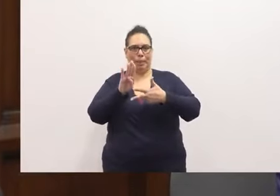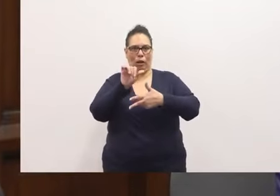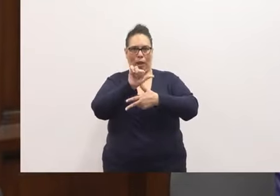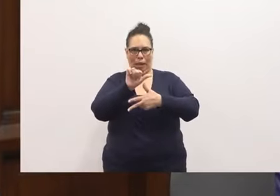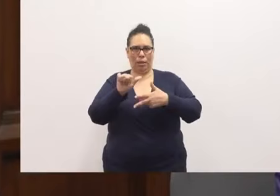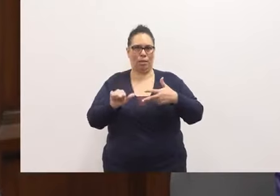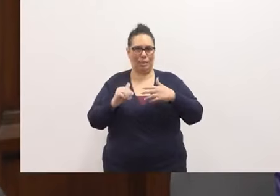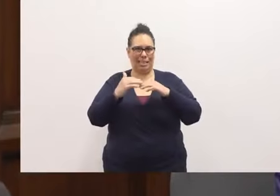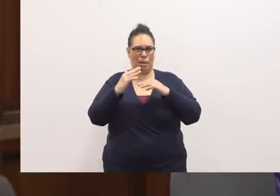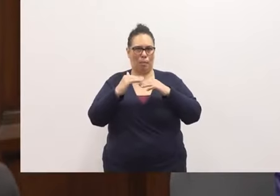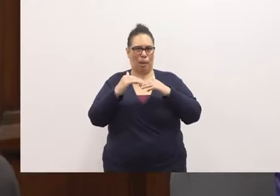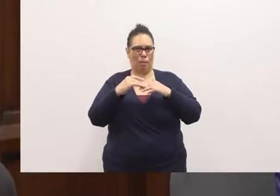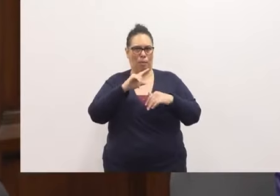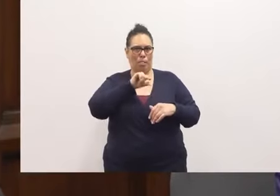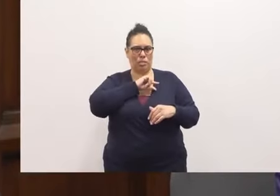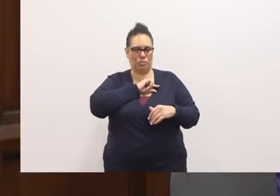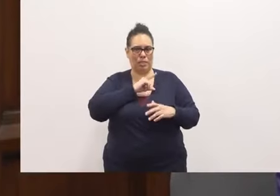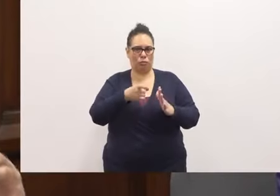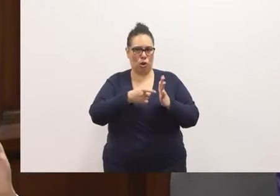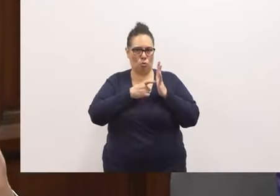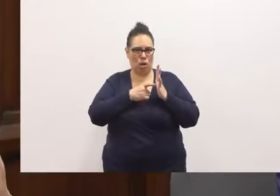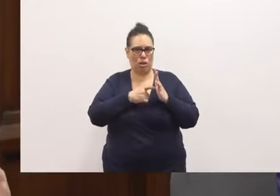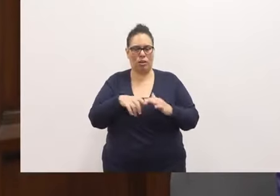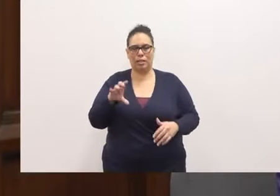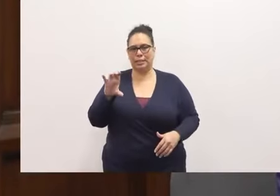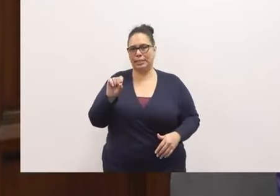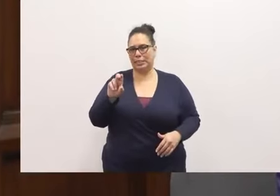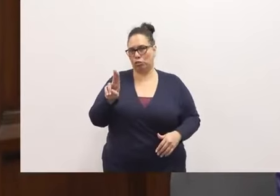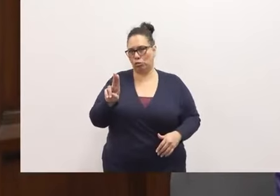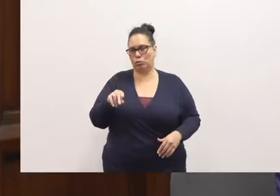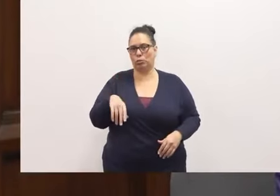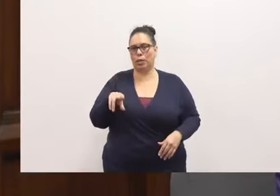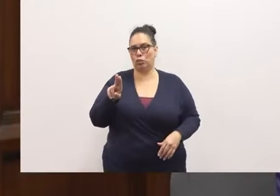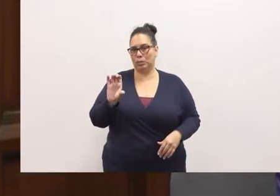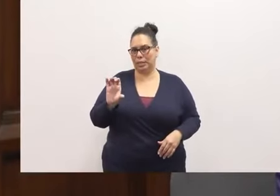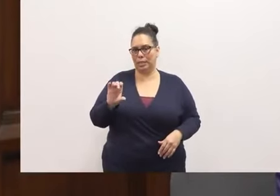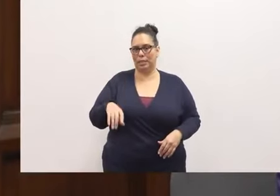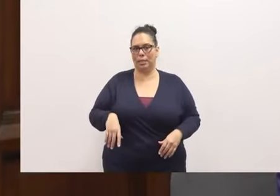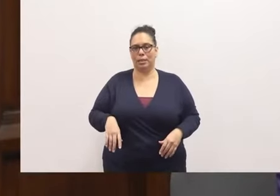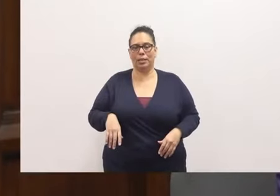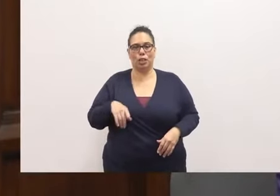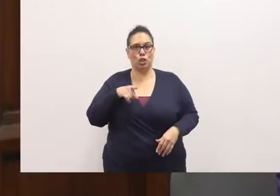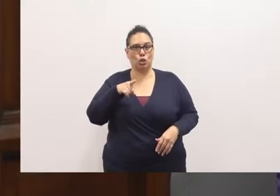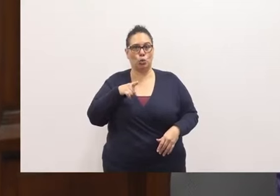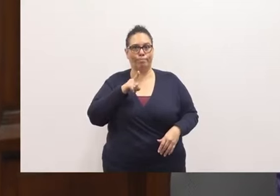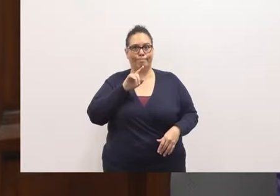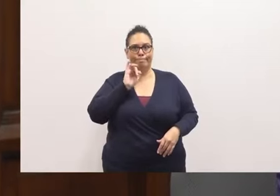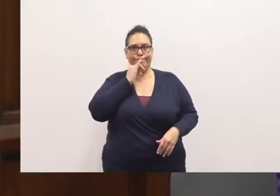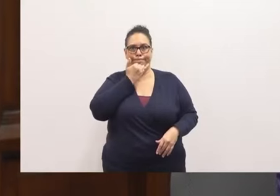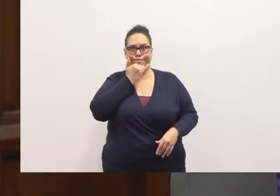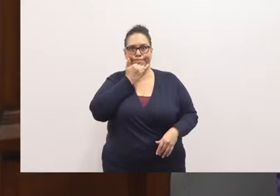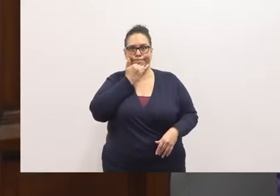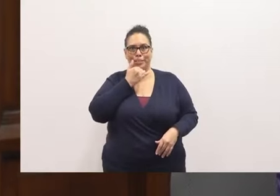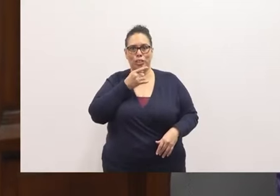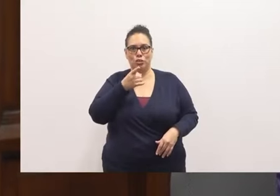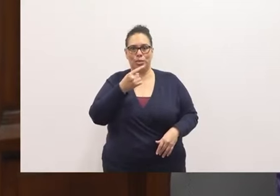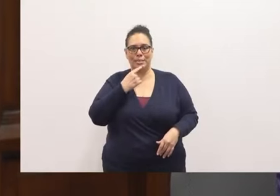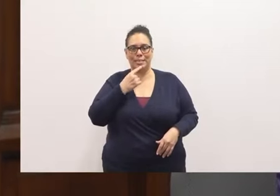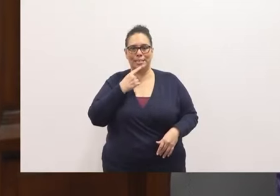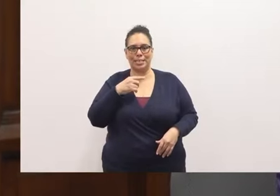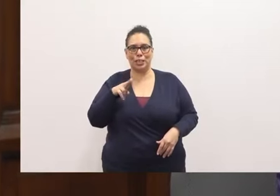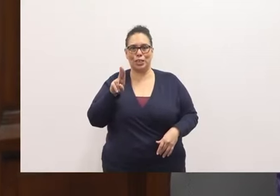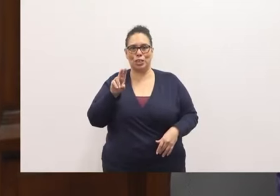that's the minimum eligibility that's required for the CSU. And you had a huge slip, Dr. Madrigal. I was going to call you out. You actually said